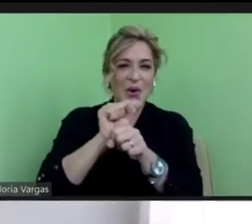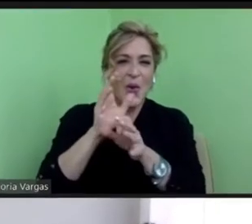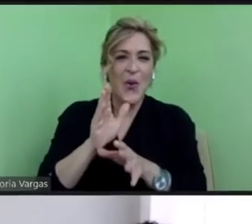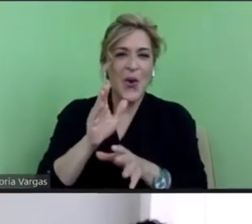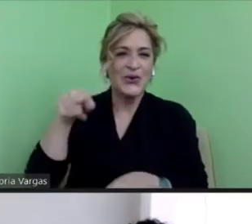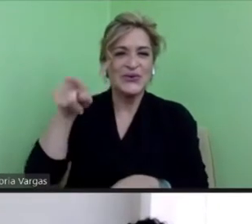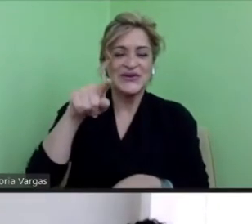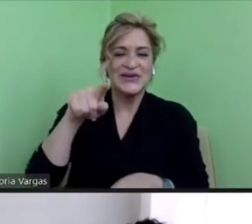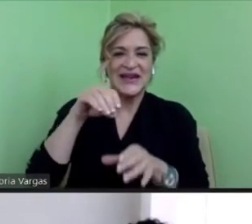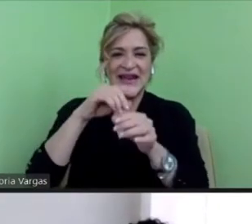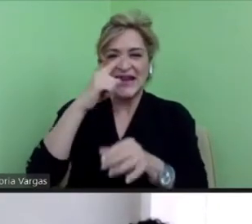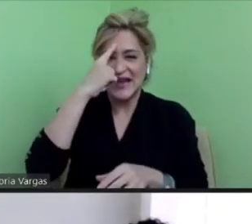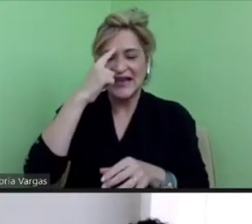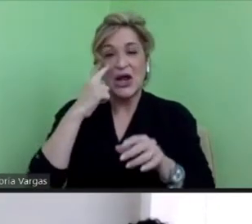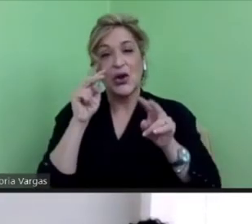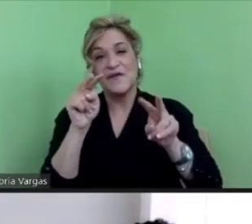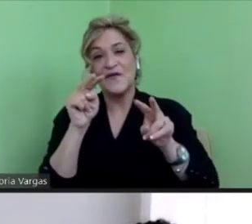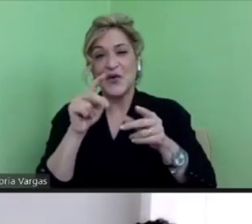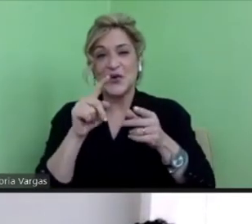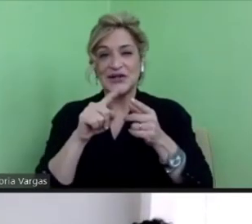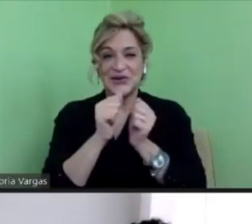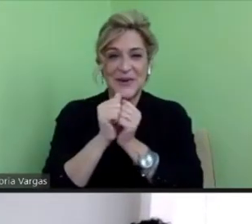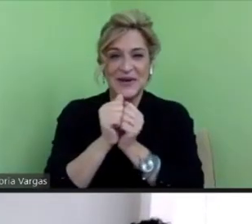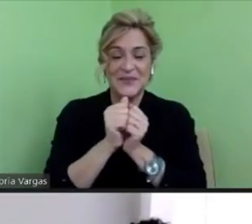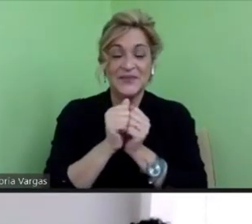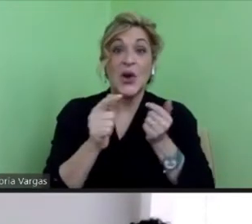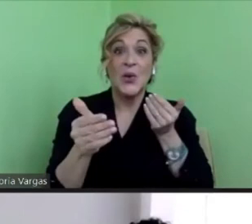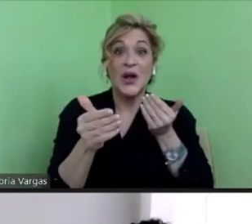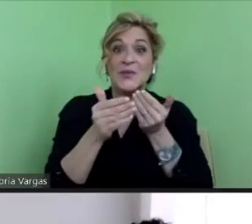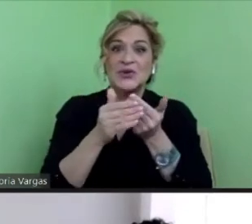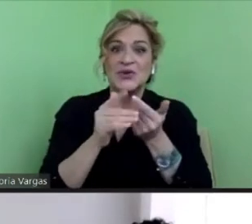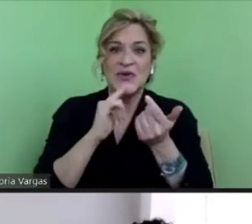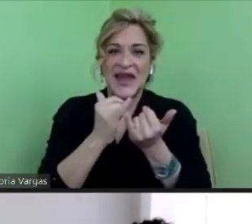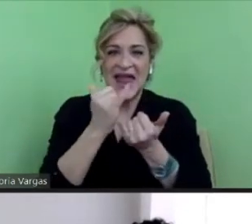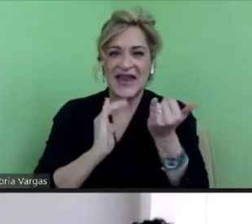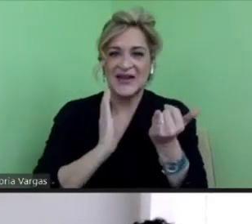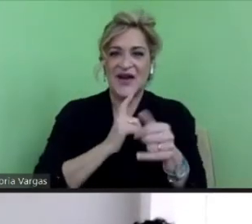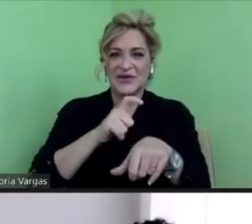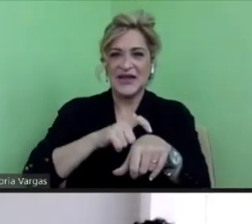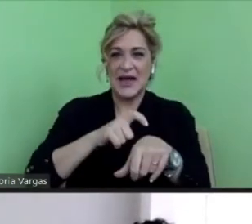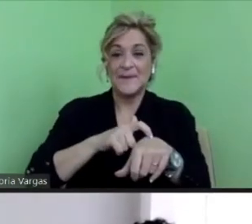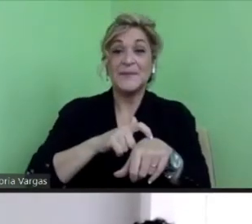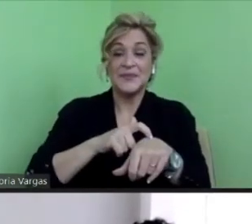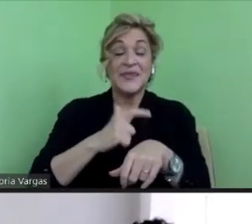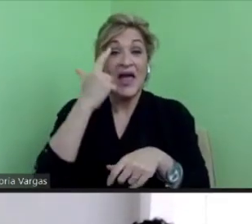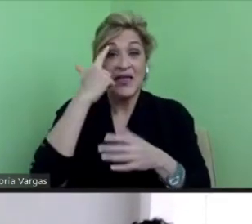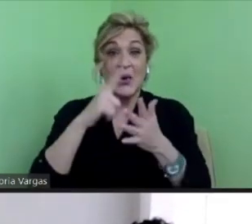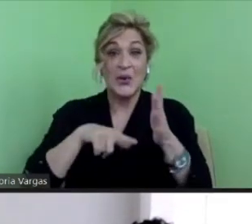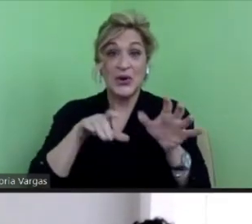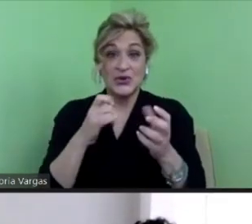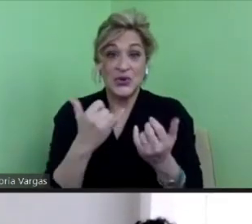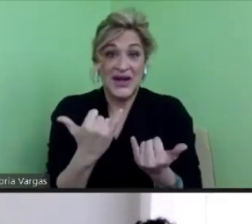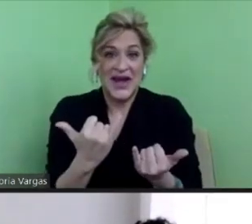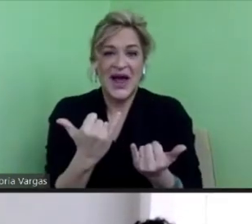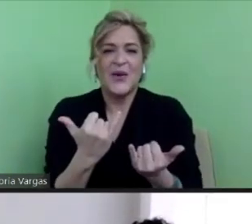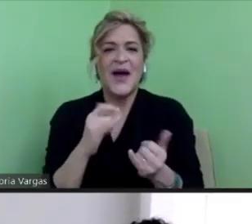learning together. So we're coming close to the end of our time. And I think what I'm going to do is ask for any